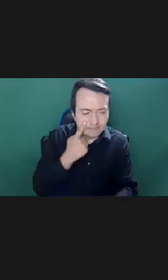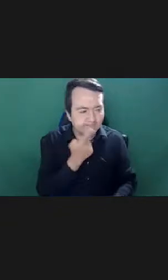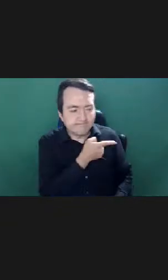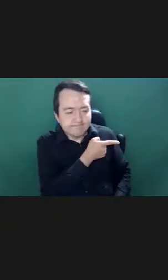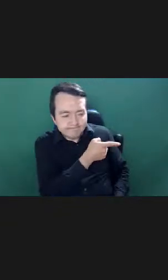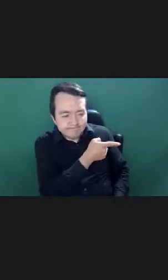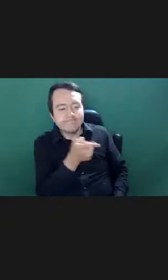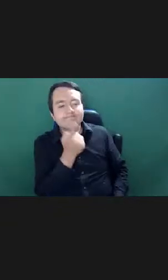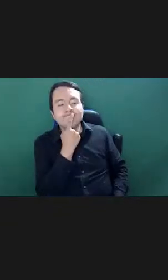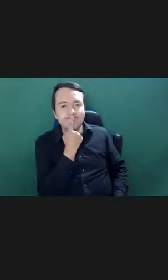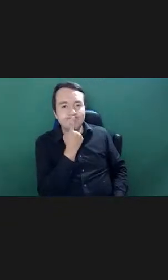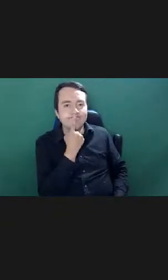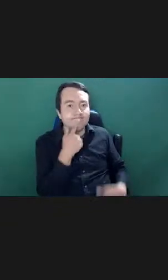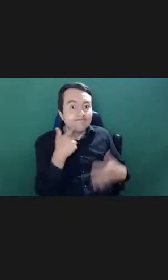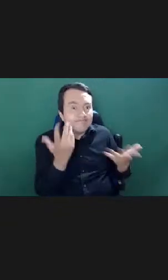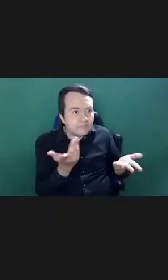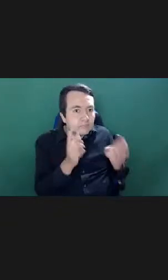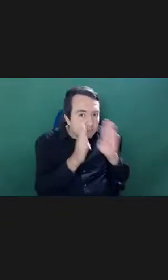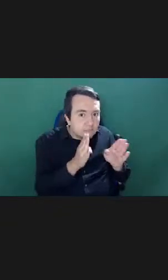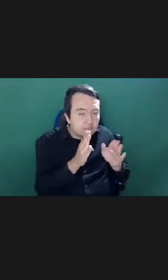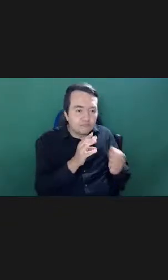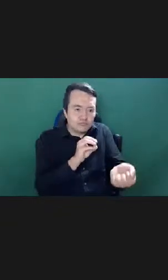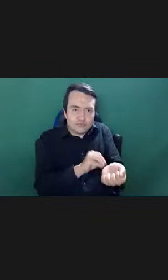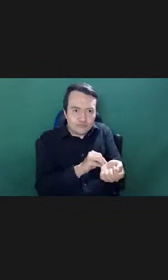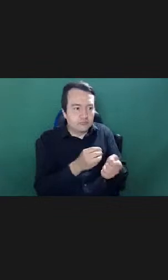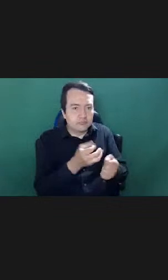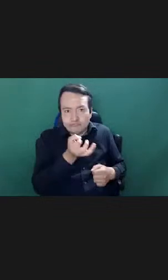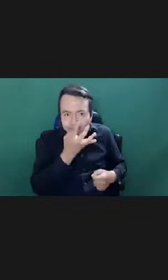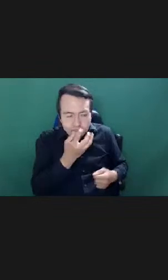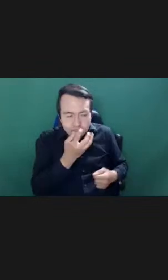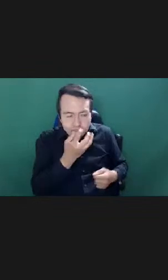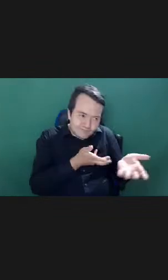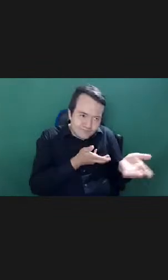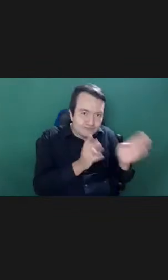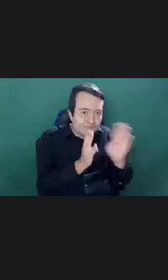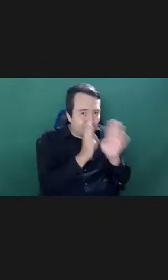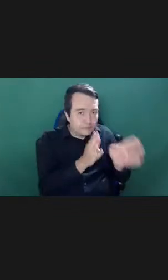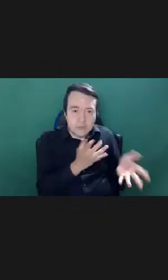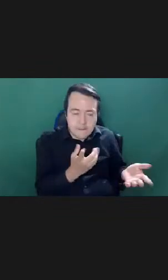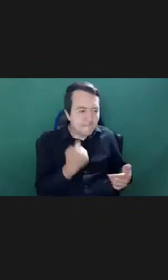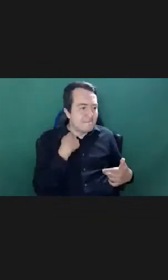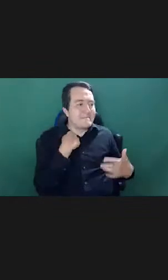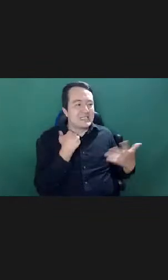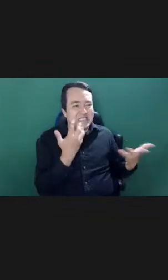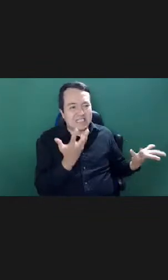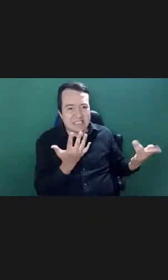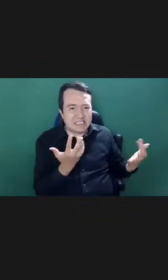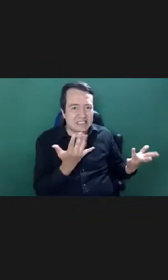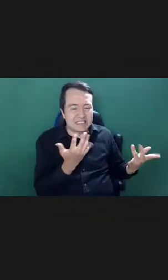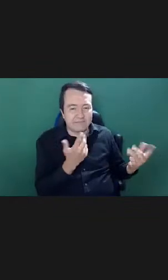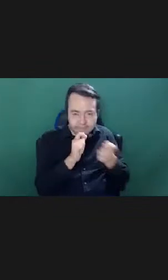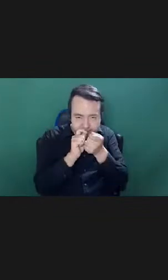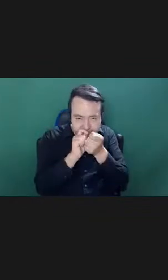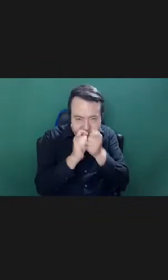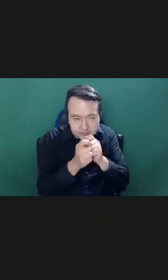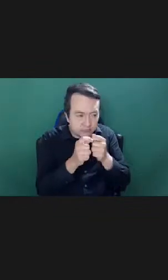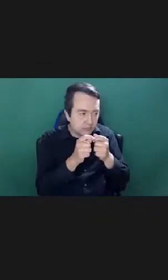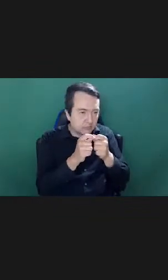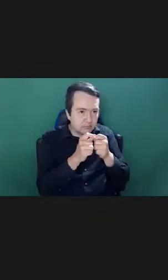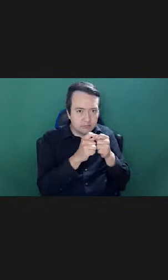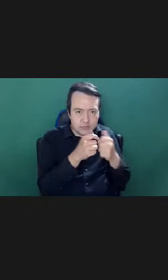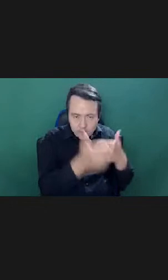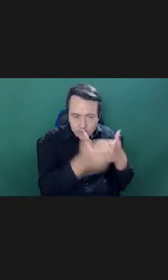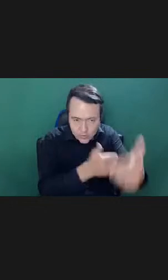adjusted. Well, are they getting the right medication? Are they getting the right psychotherapist? Process adjusted, are they getting enough sessions? User adjusted, is the